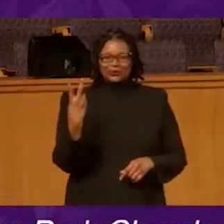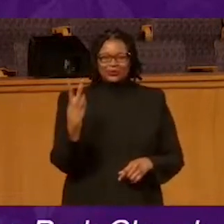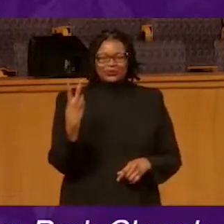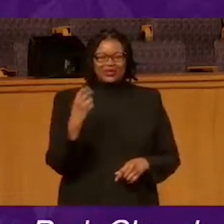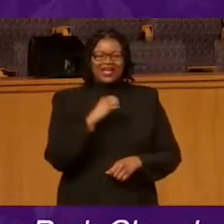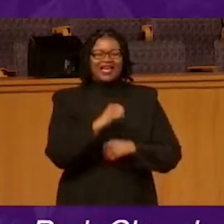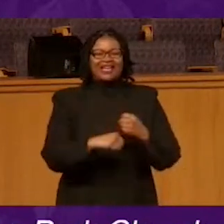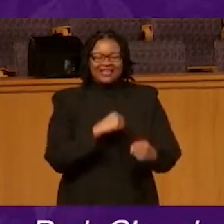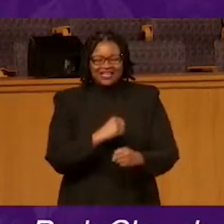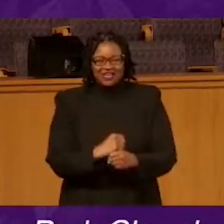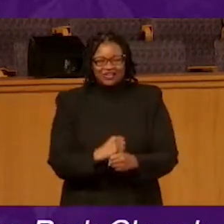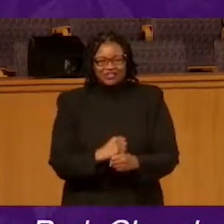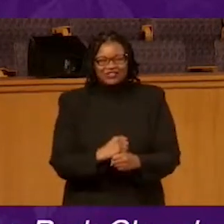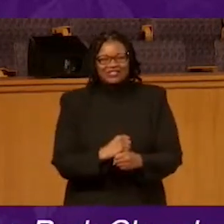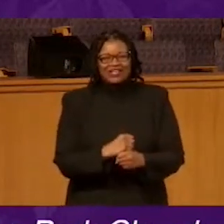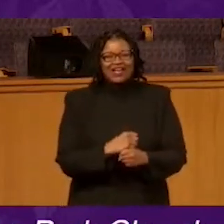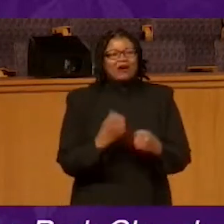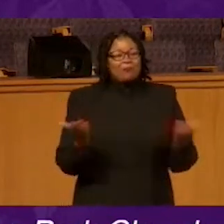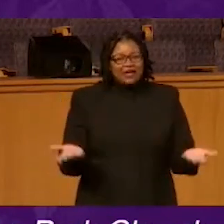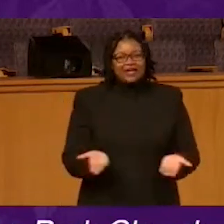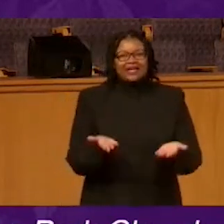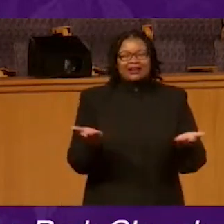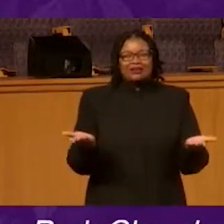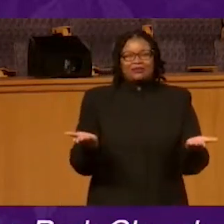two years of being here